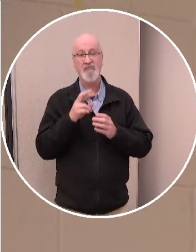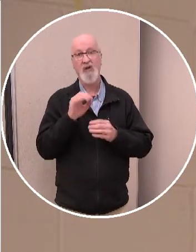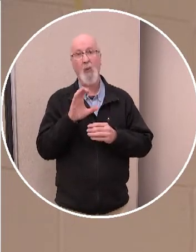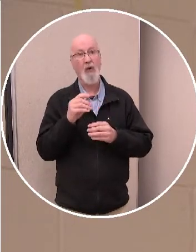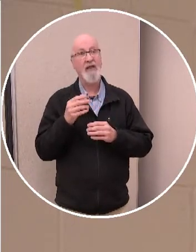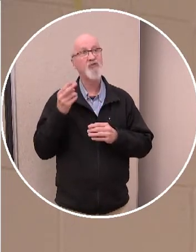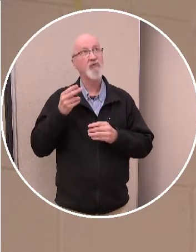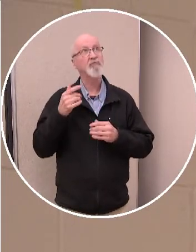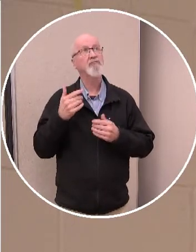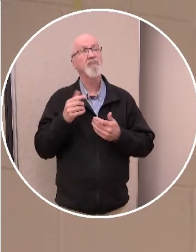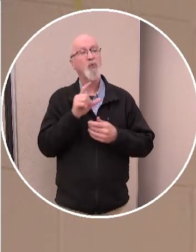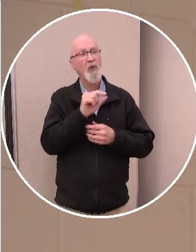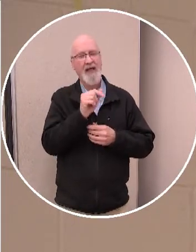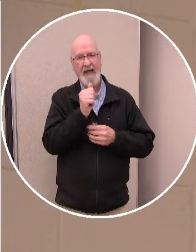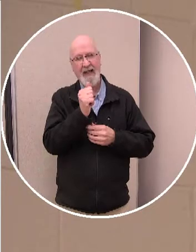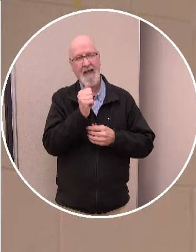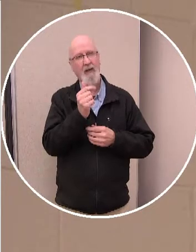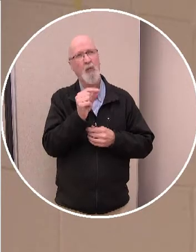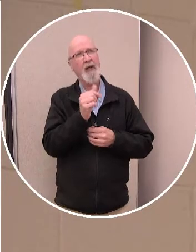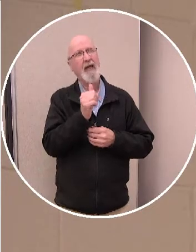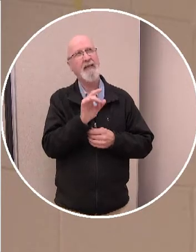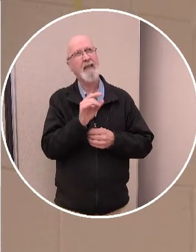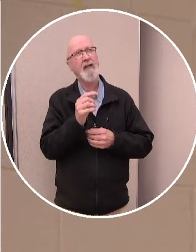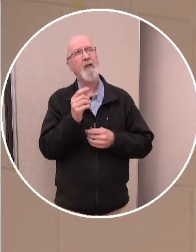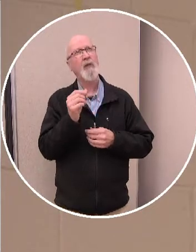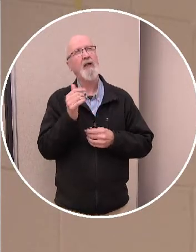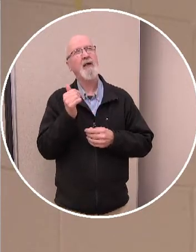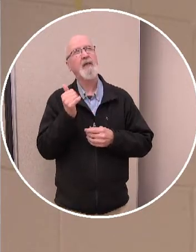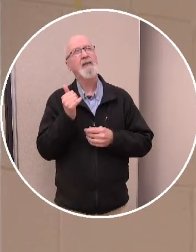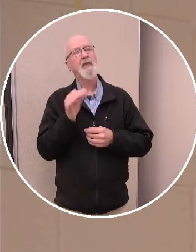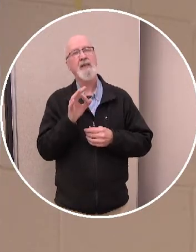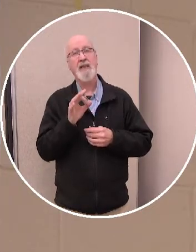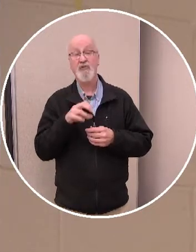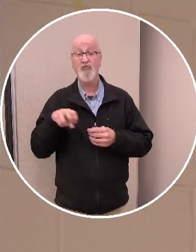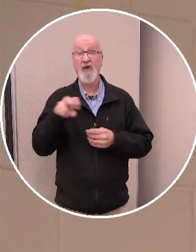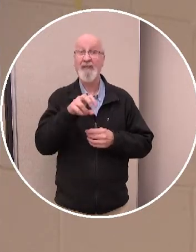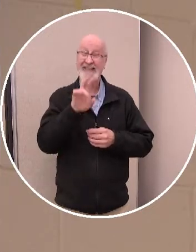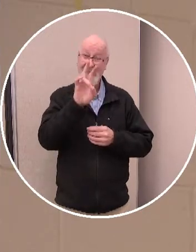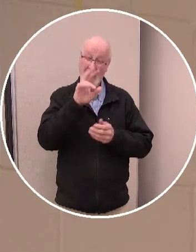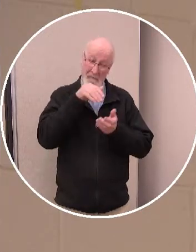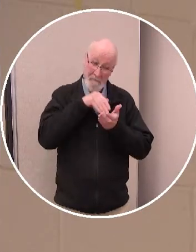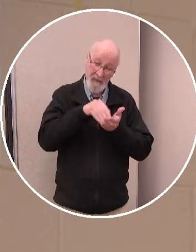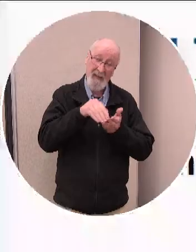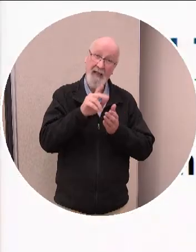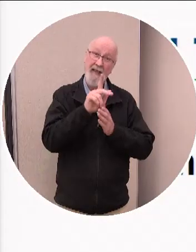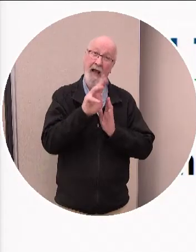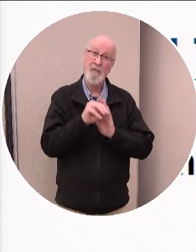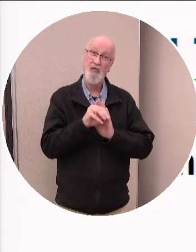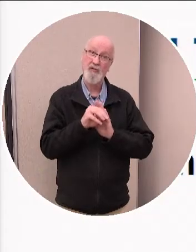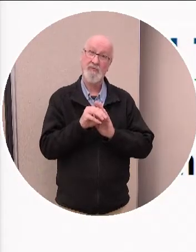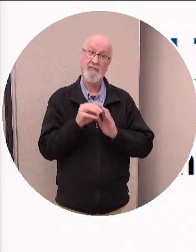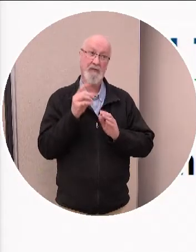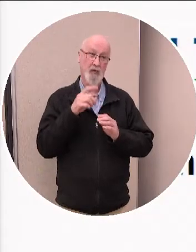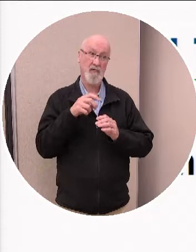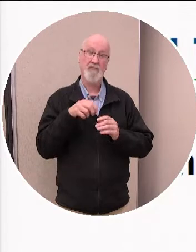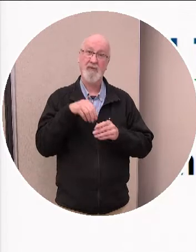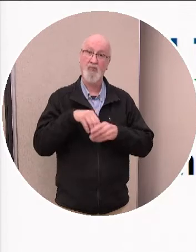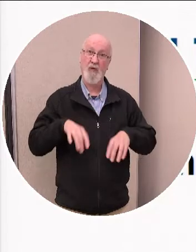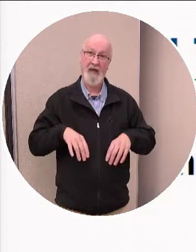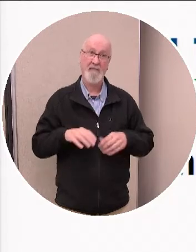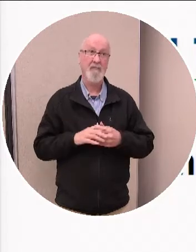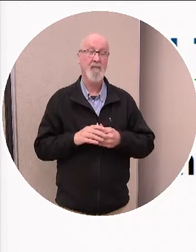in 2018-2019, there were 7 million kilometers traveled while transporting students to and from school, and